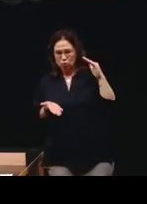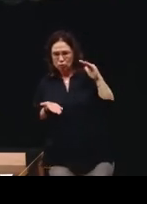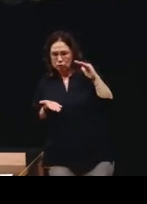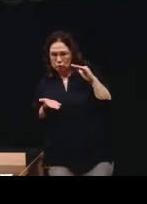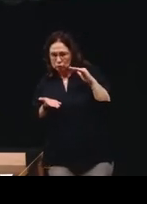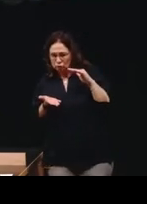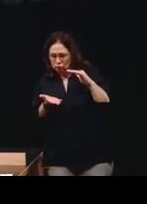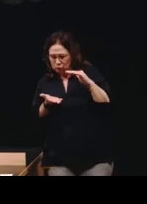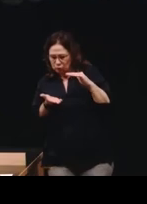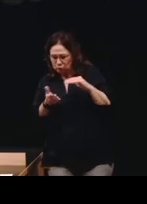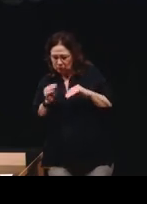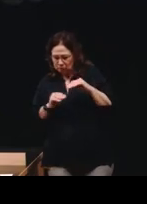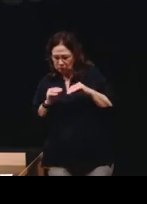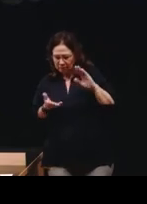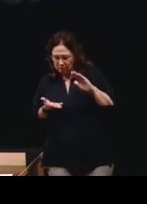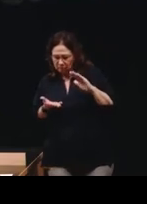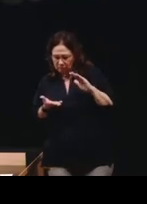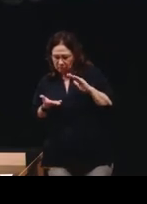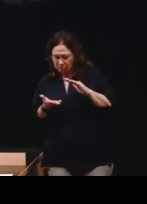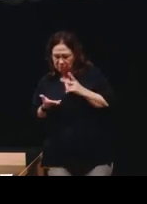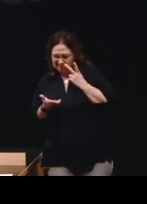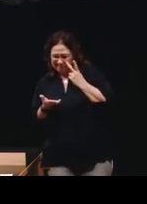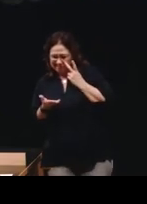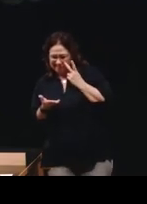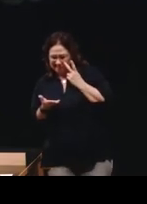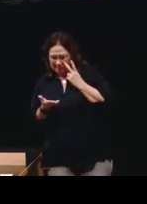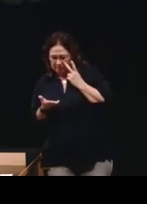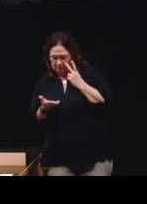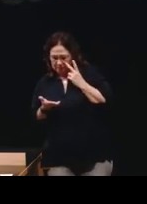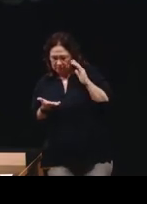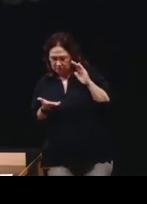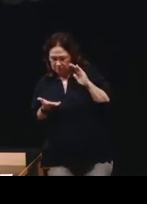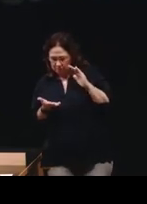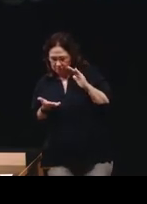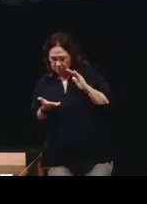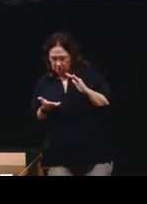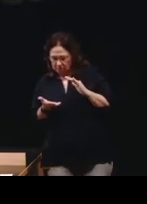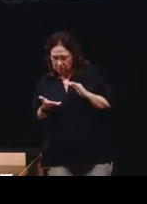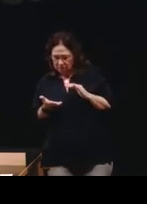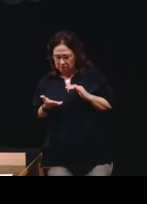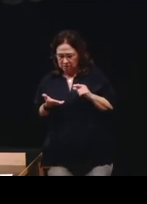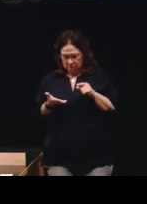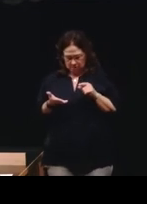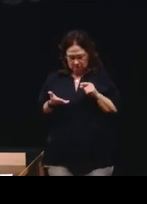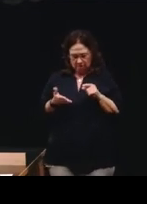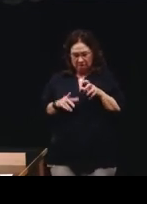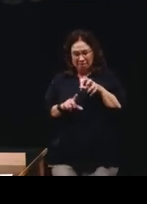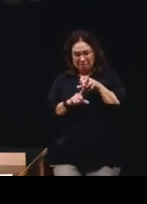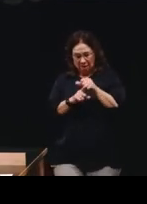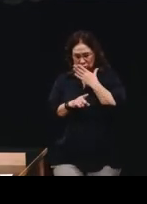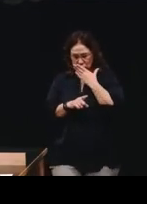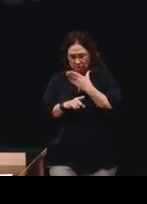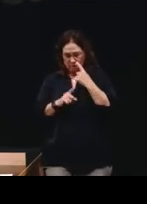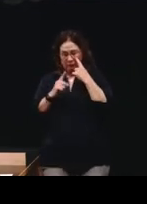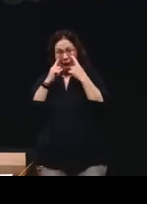bicycling movements, as you can see now. Lift your right leg up in the air. Can't see it very well on video, but the patient's eyes are